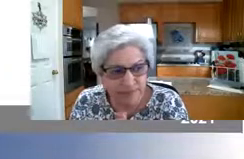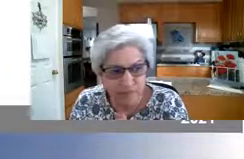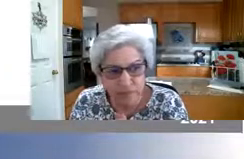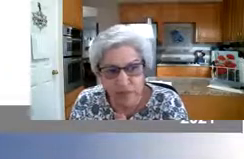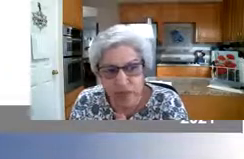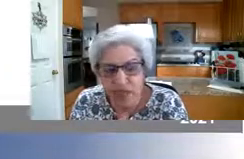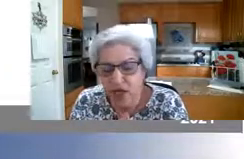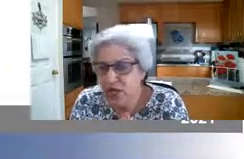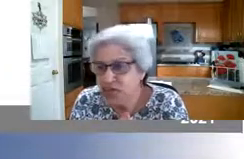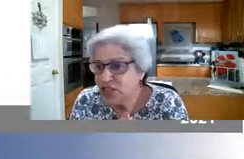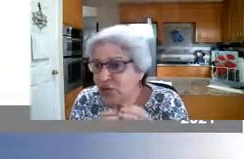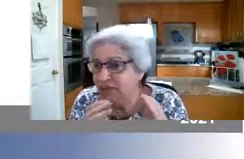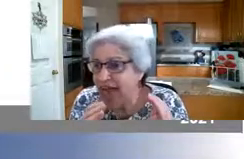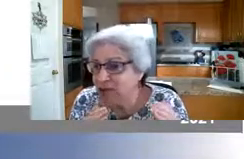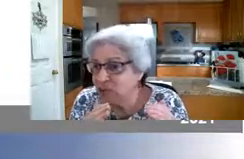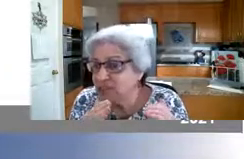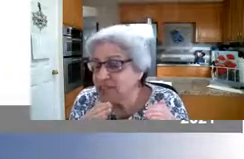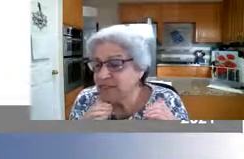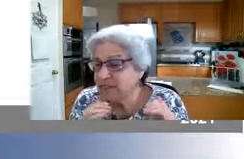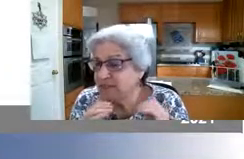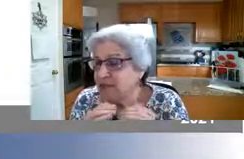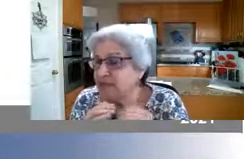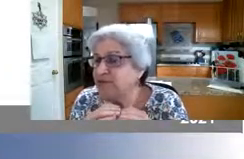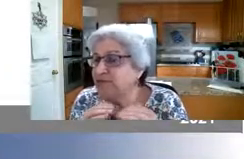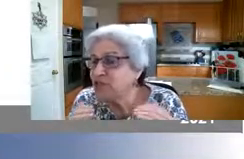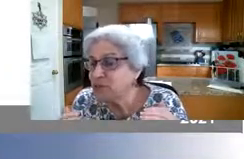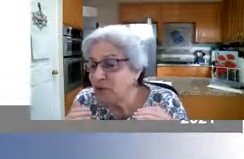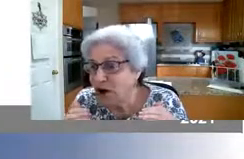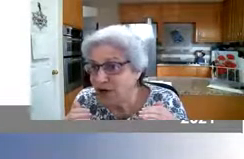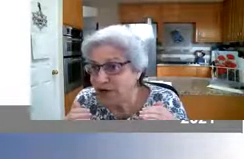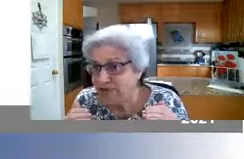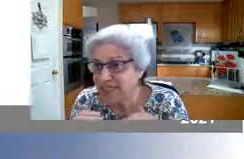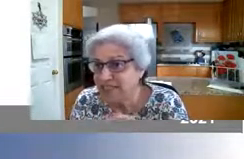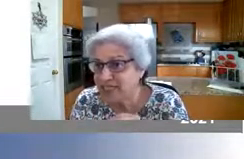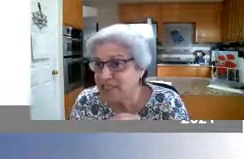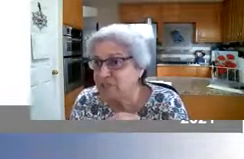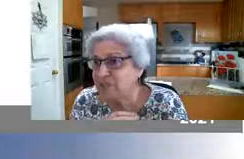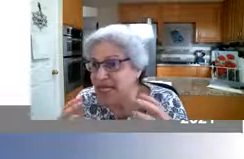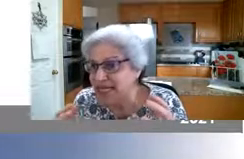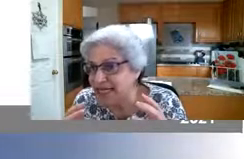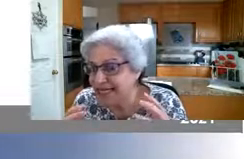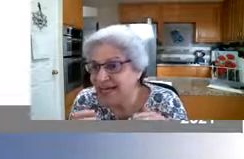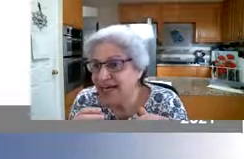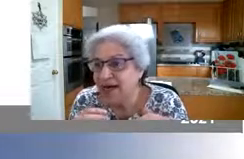vaccine. So that was the first part of this